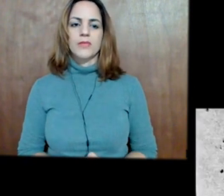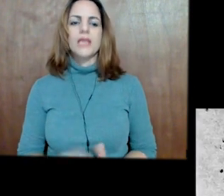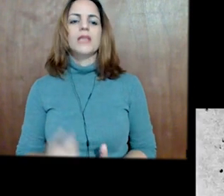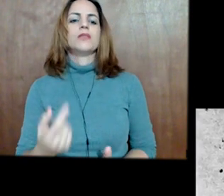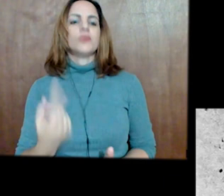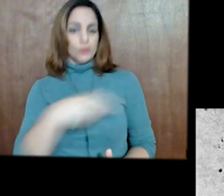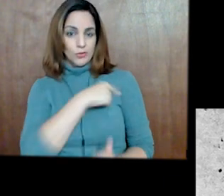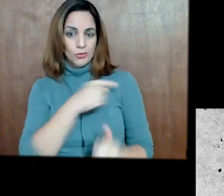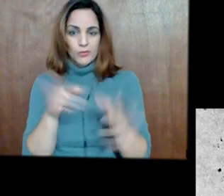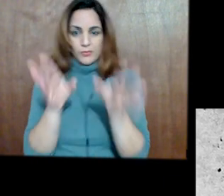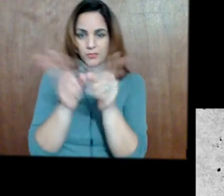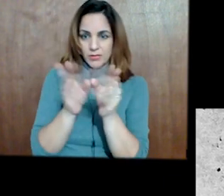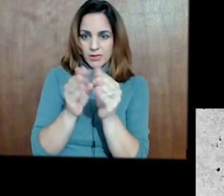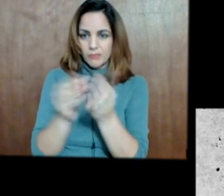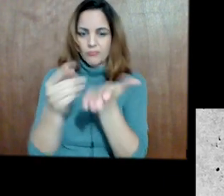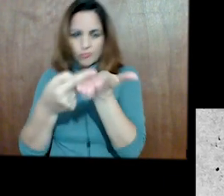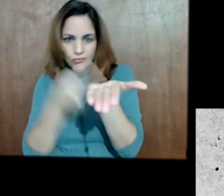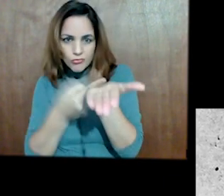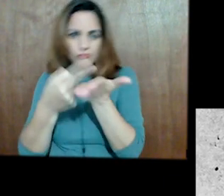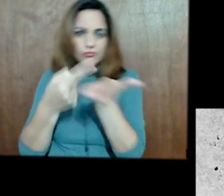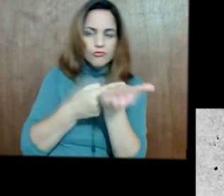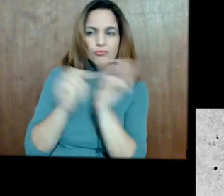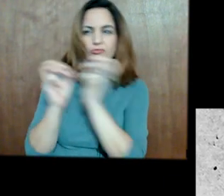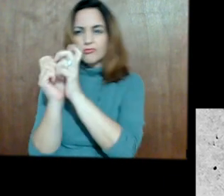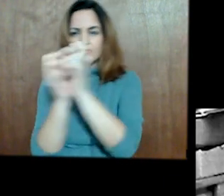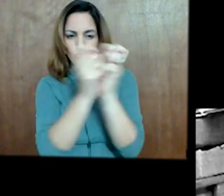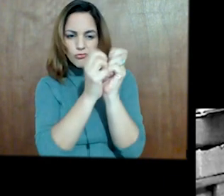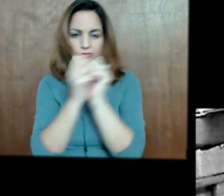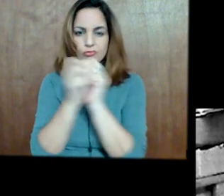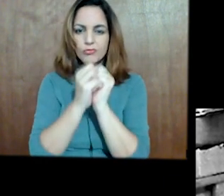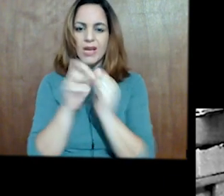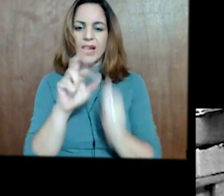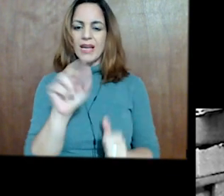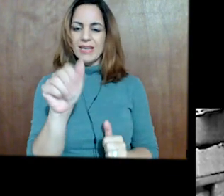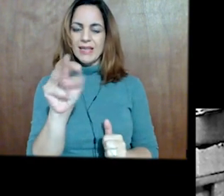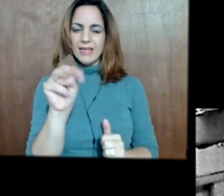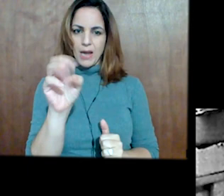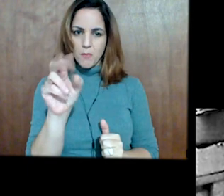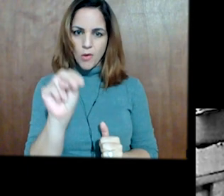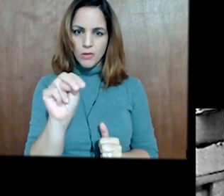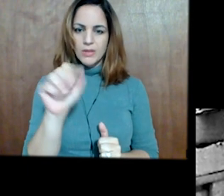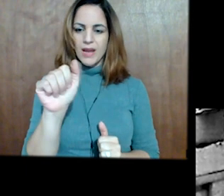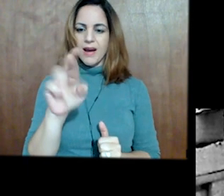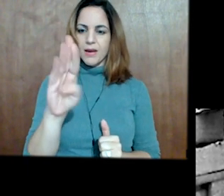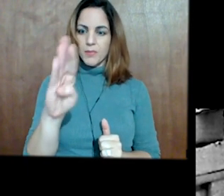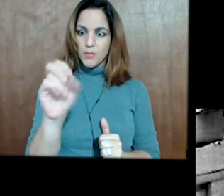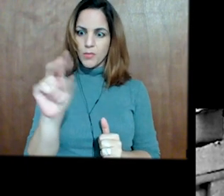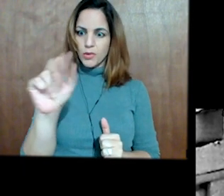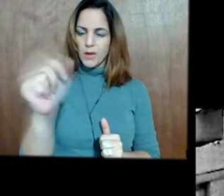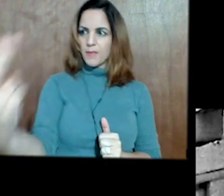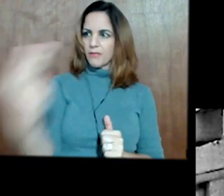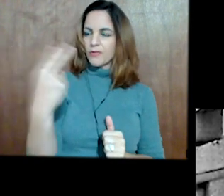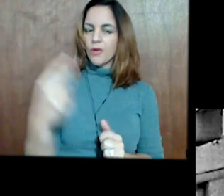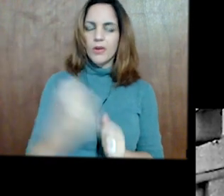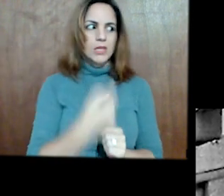The head of the PSP in this country, Ramon Albona, looked at me and said, we have to find a